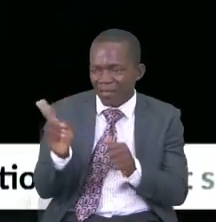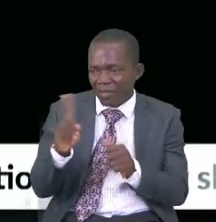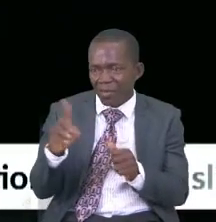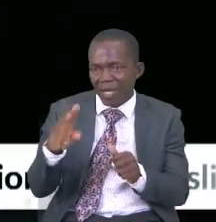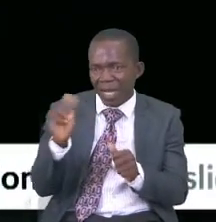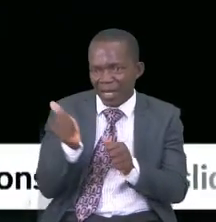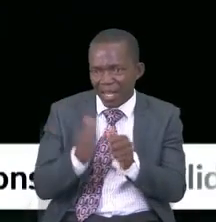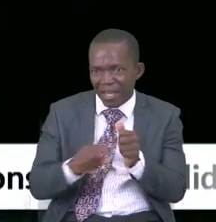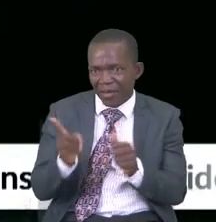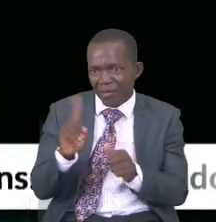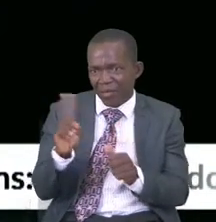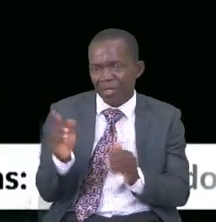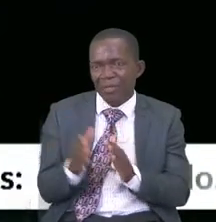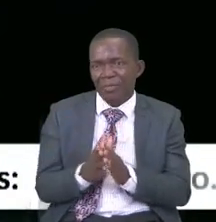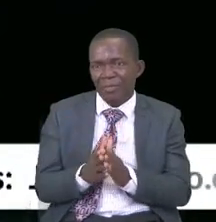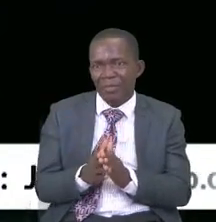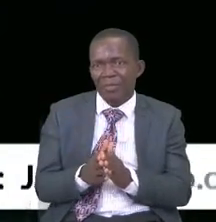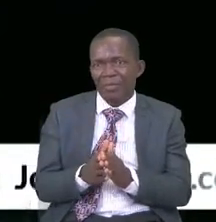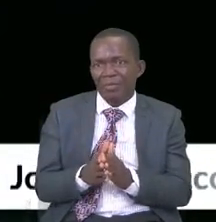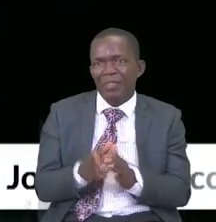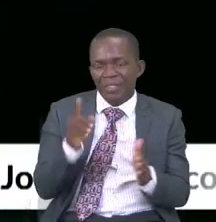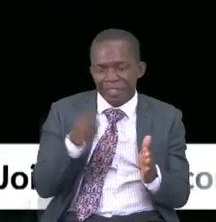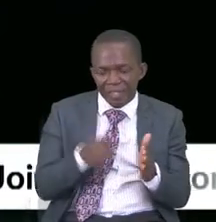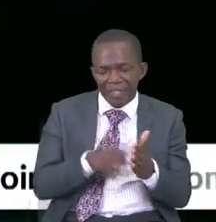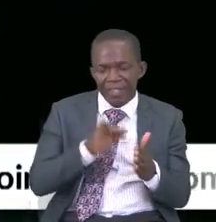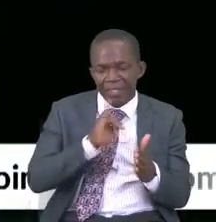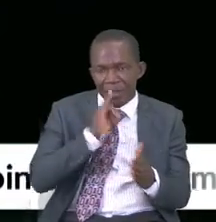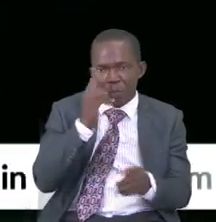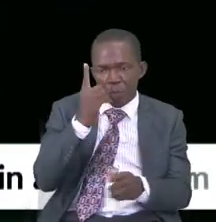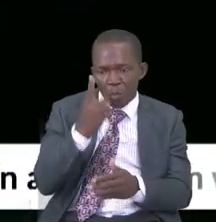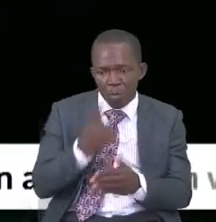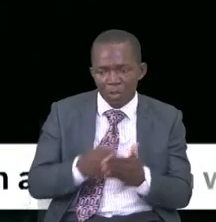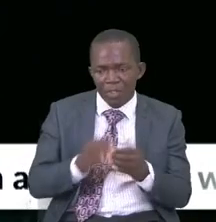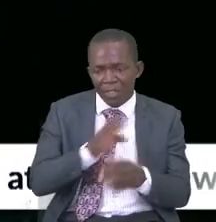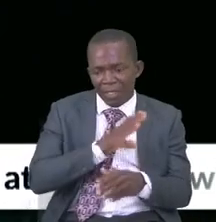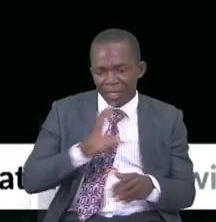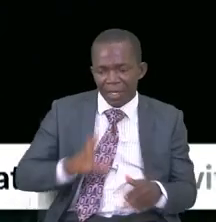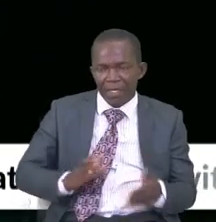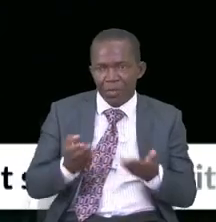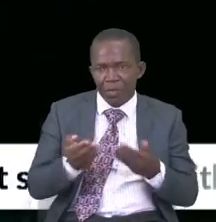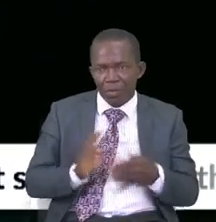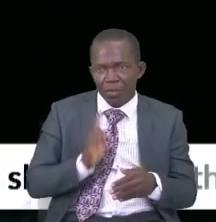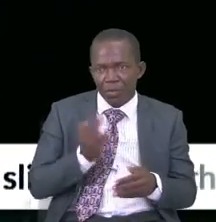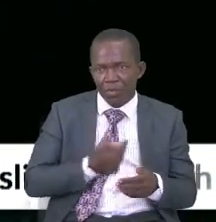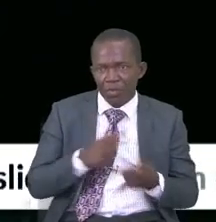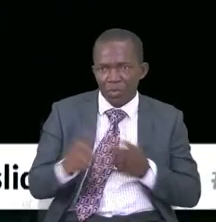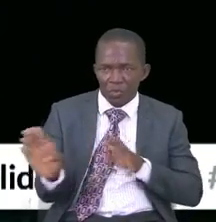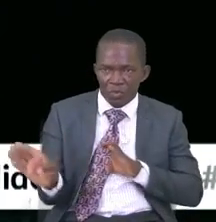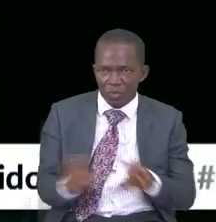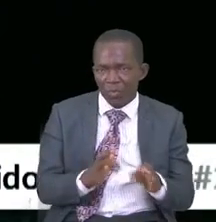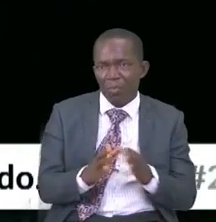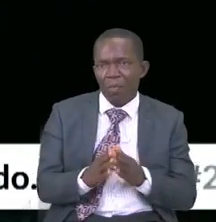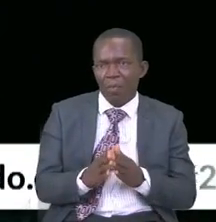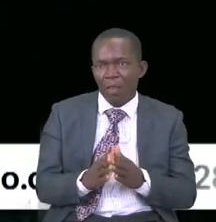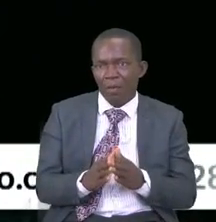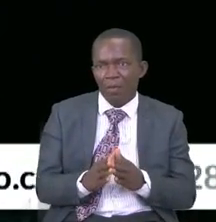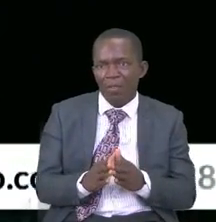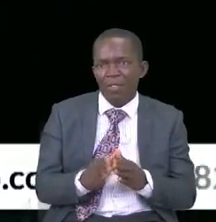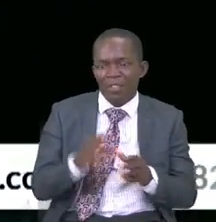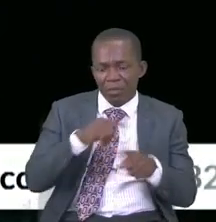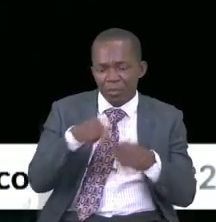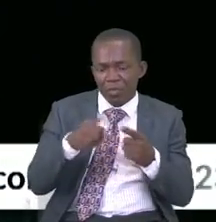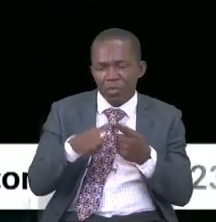is what God wants for the gospel. Christ, before Coca-Cola came along, Christ had already said, go into all the